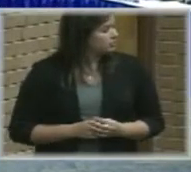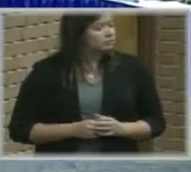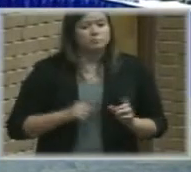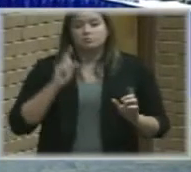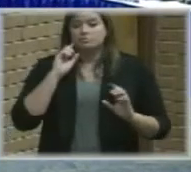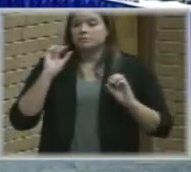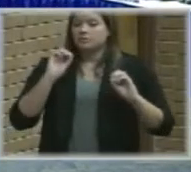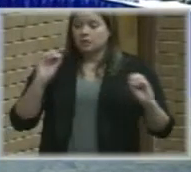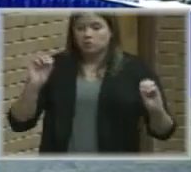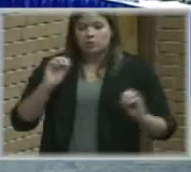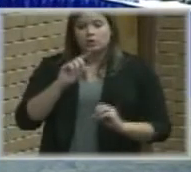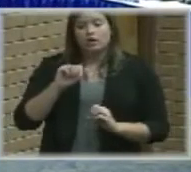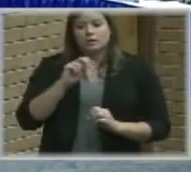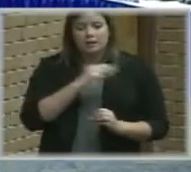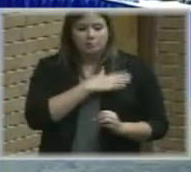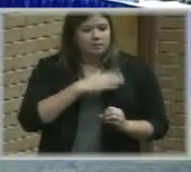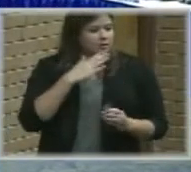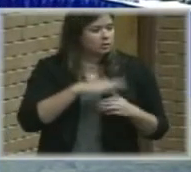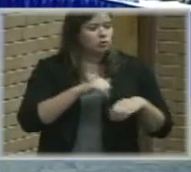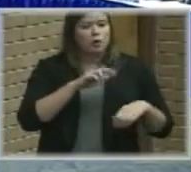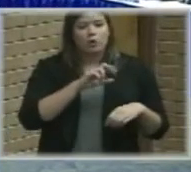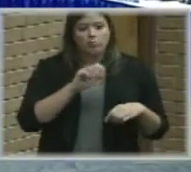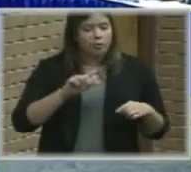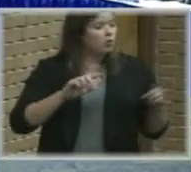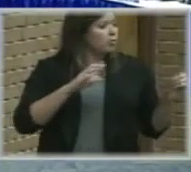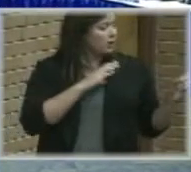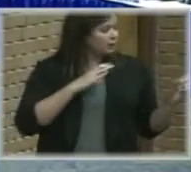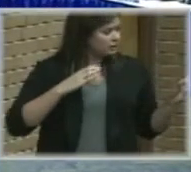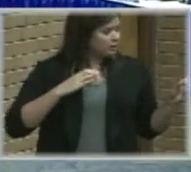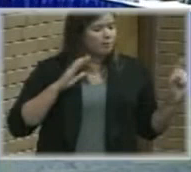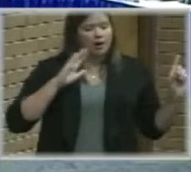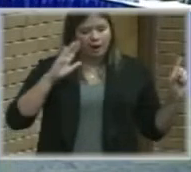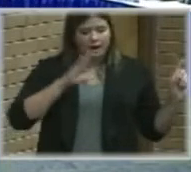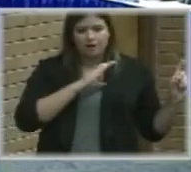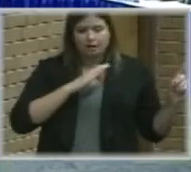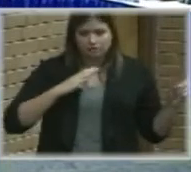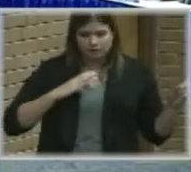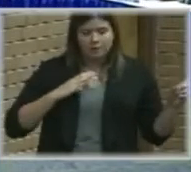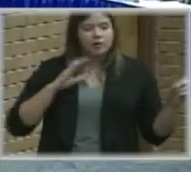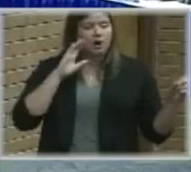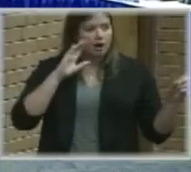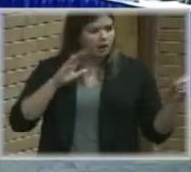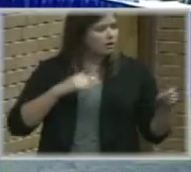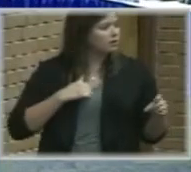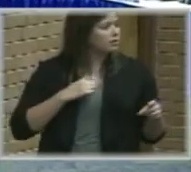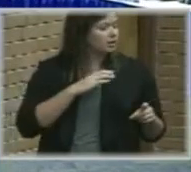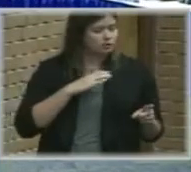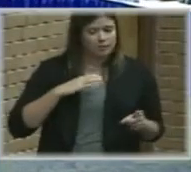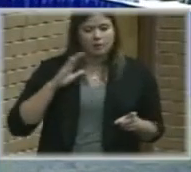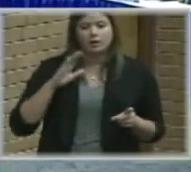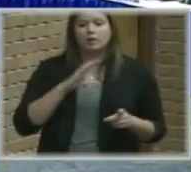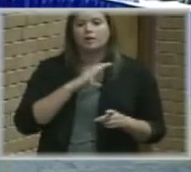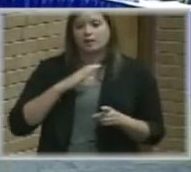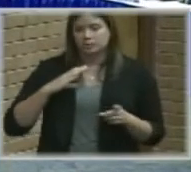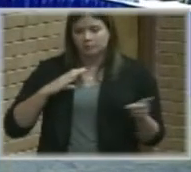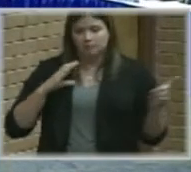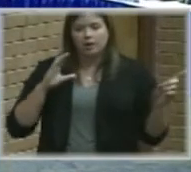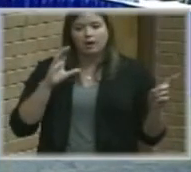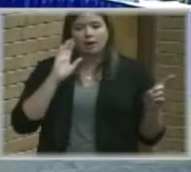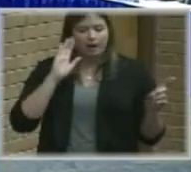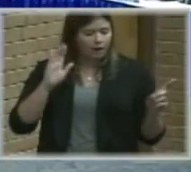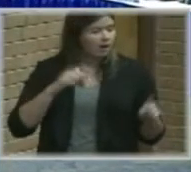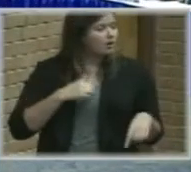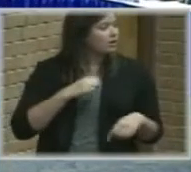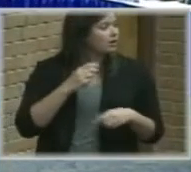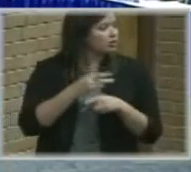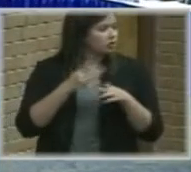Hearing none, Dan, please call the roll. Councilmember DePonzio? Aye. Councilmember Werner? Aye. Councilmember Wilt? Aye. Councilmember Corrado? Aye.